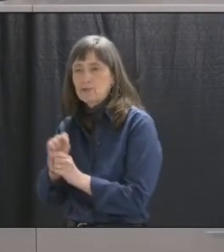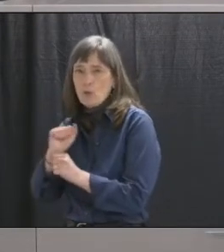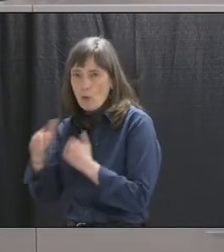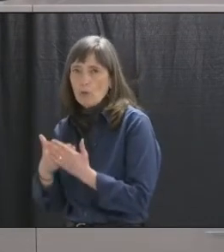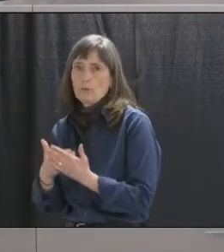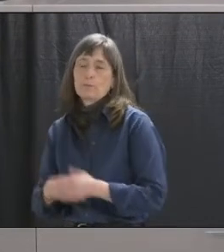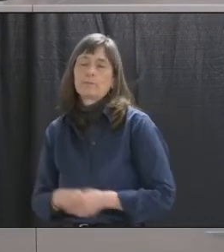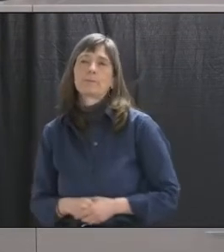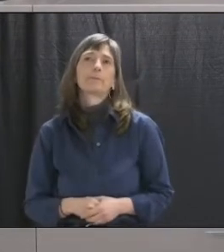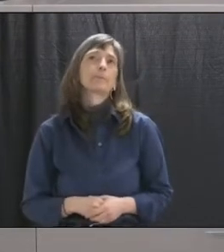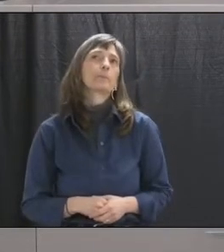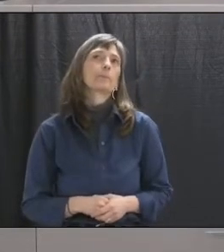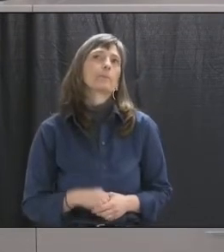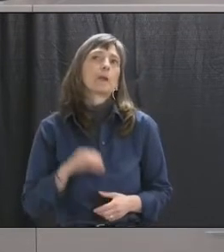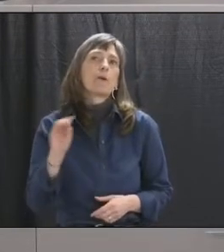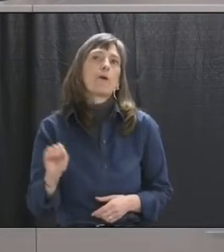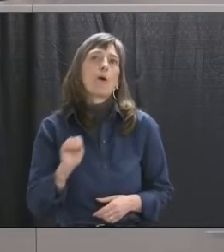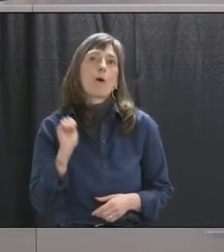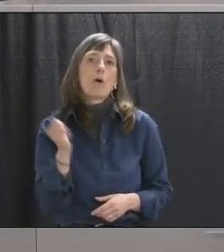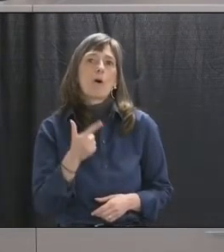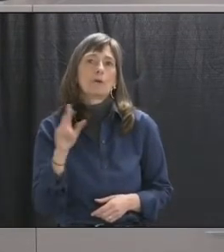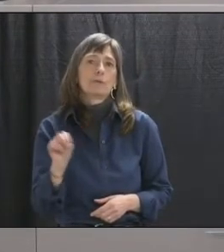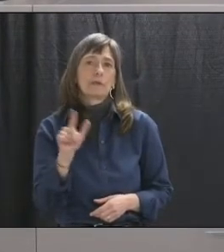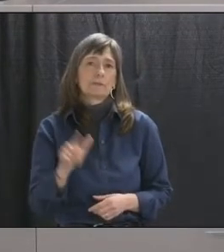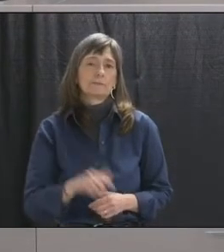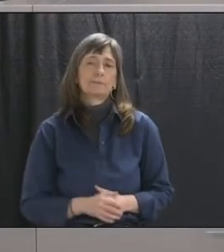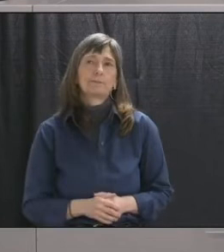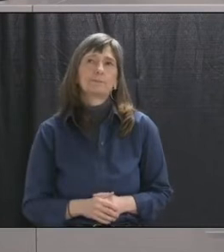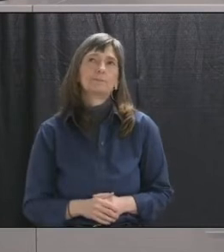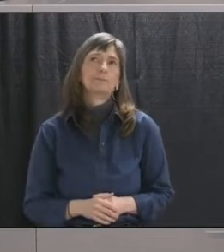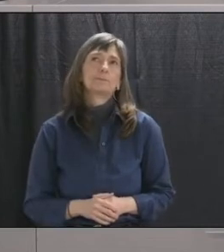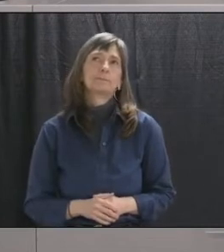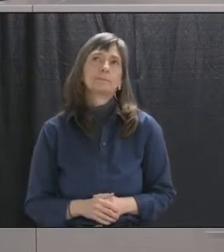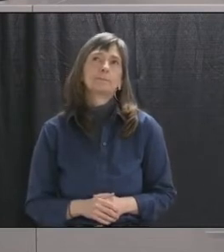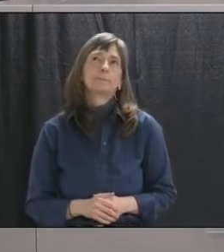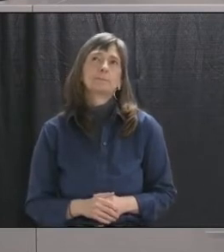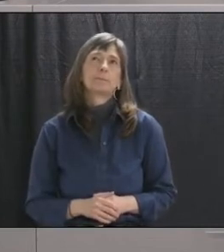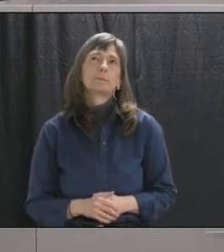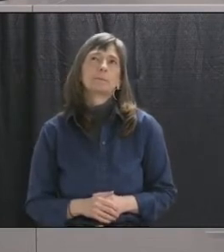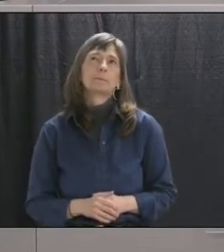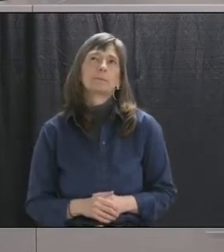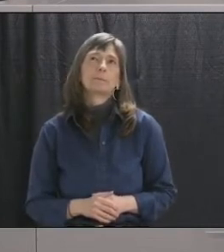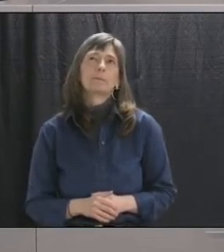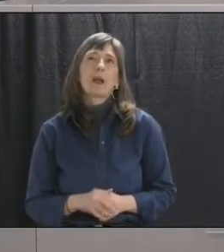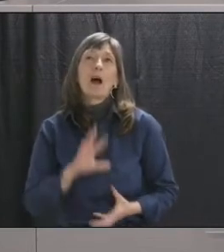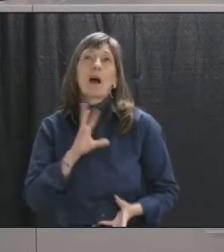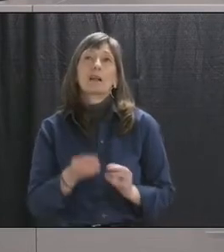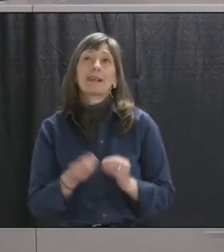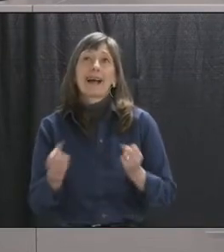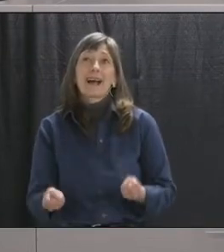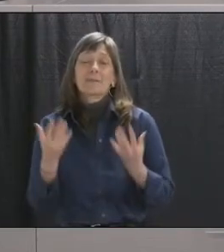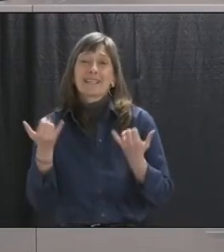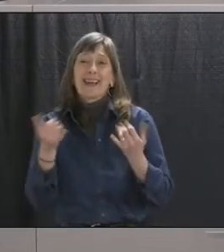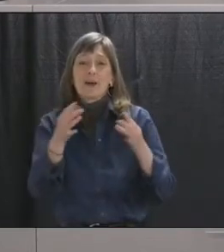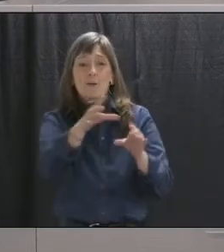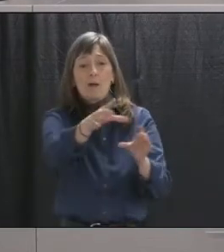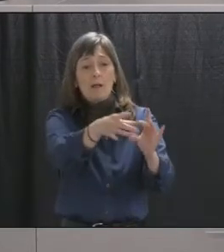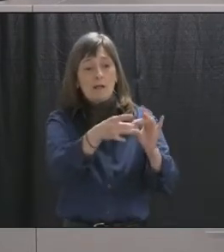All Newfoundland Labrador. Please go ahead. I'm wondering how many cases are now linked to the calls cluster?